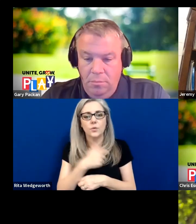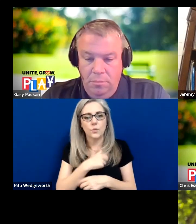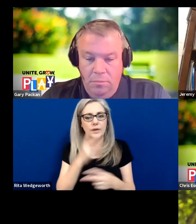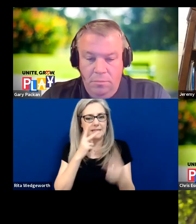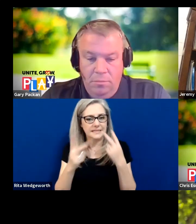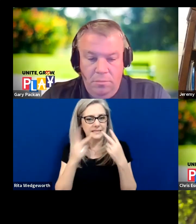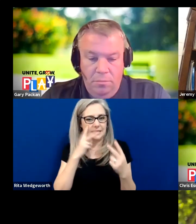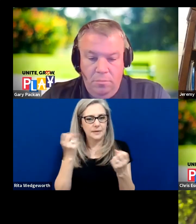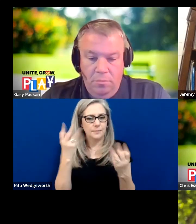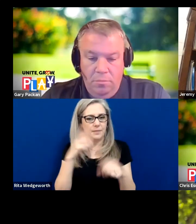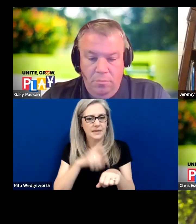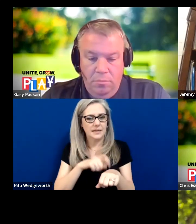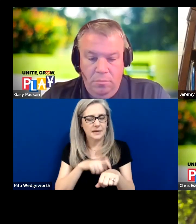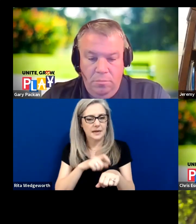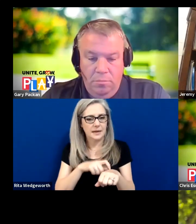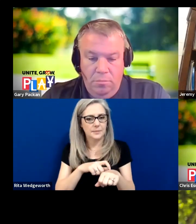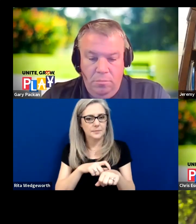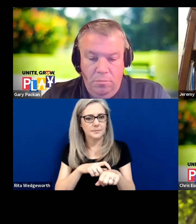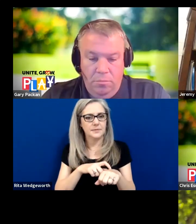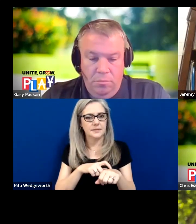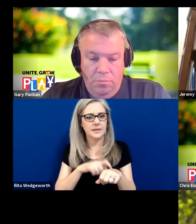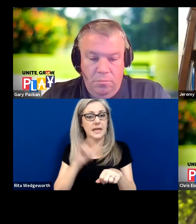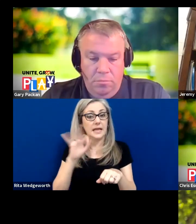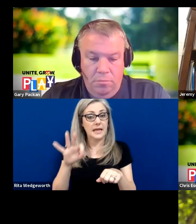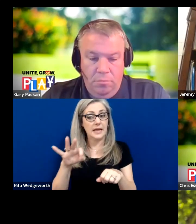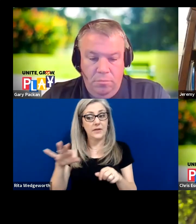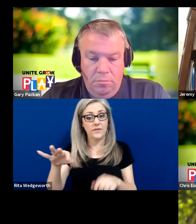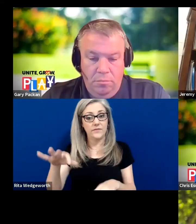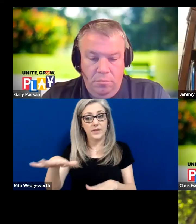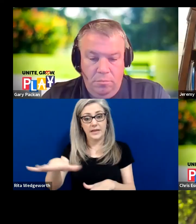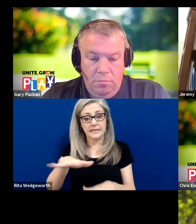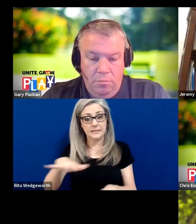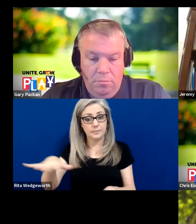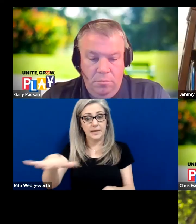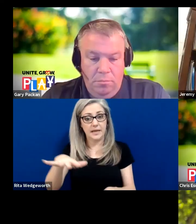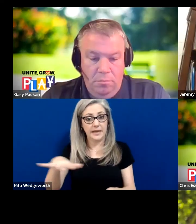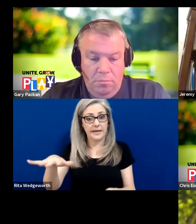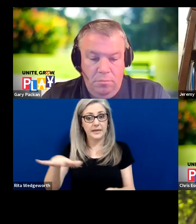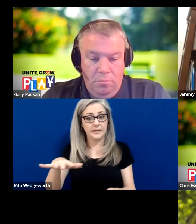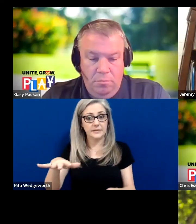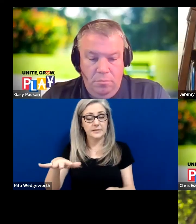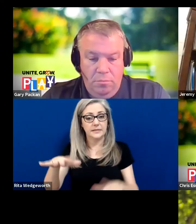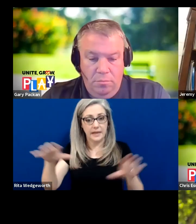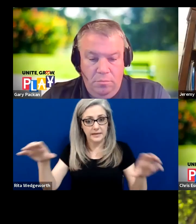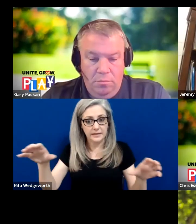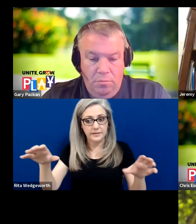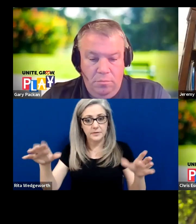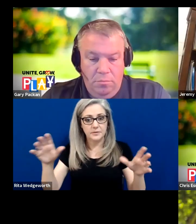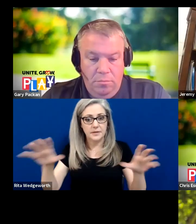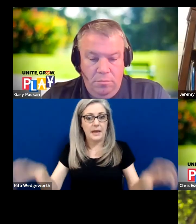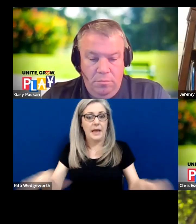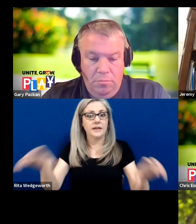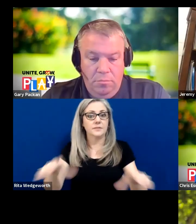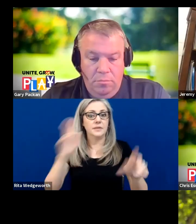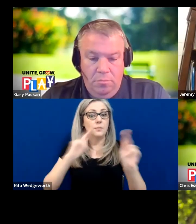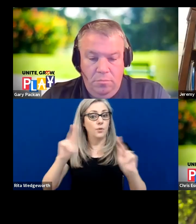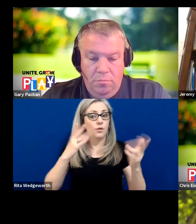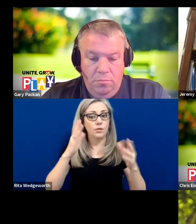of times, if a space is activated, it reduces any illegal activity.